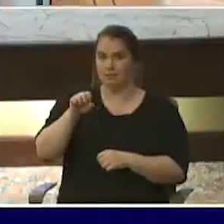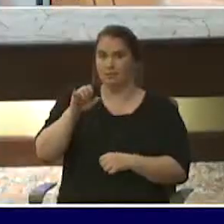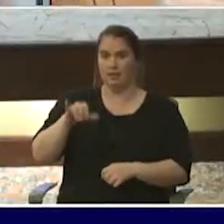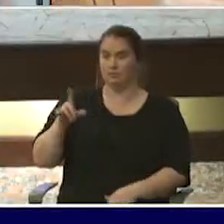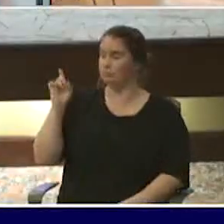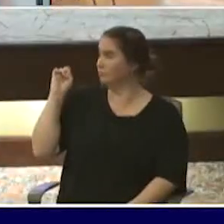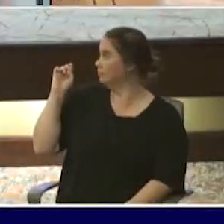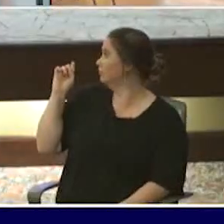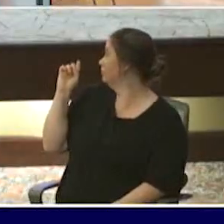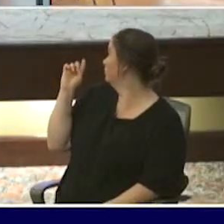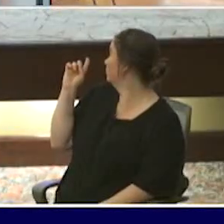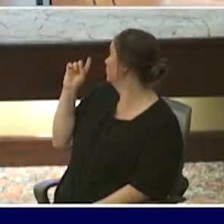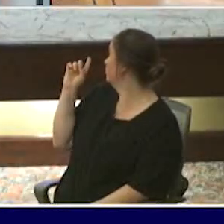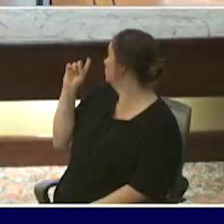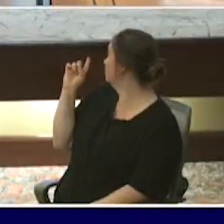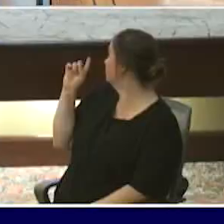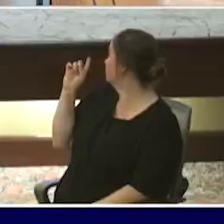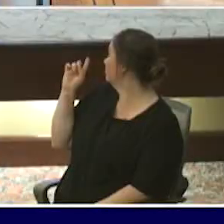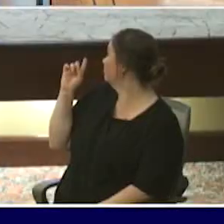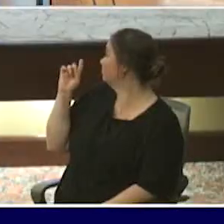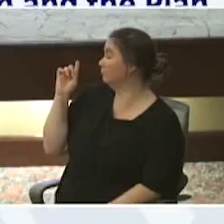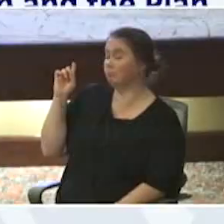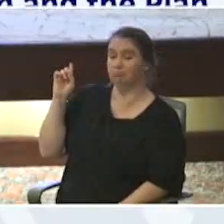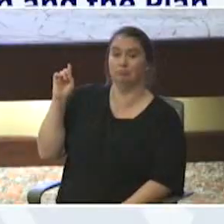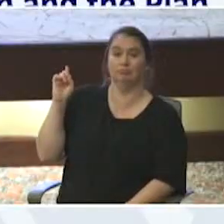very vintage era. Yeah.